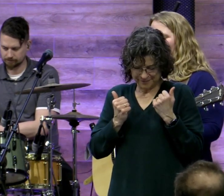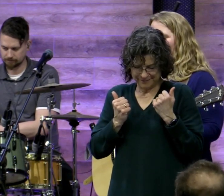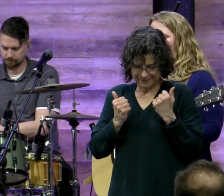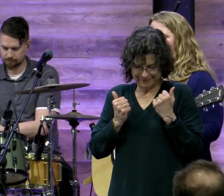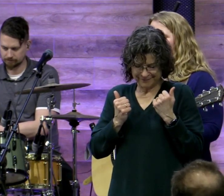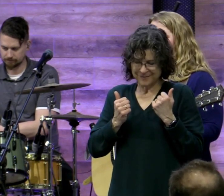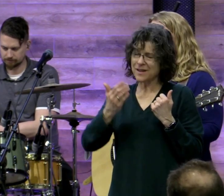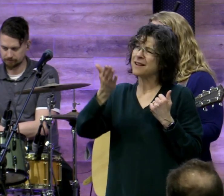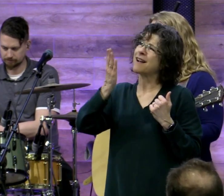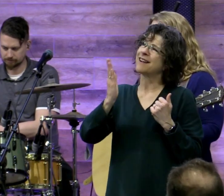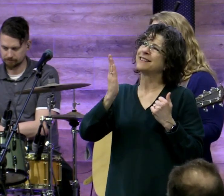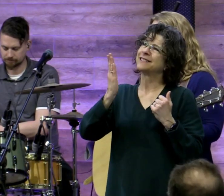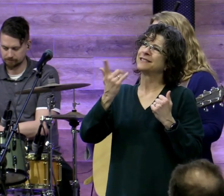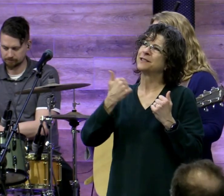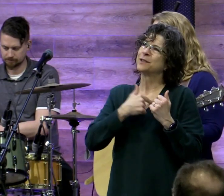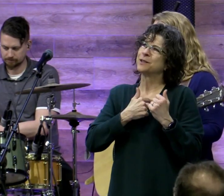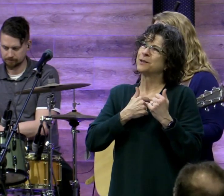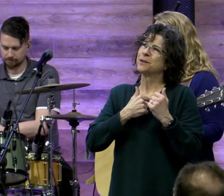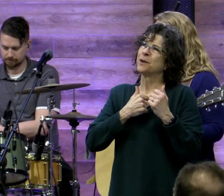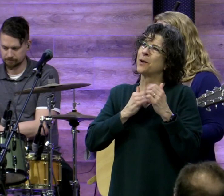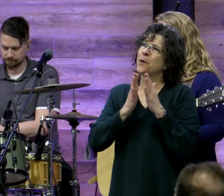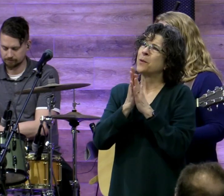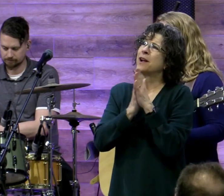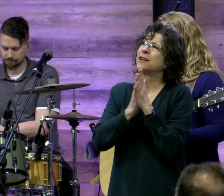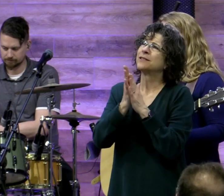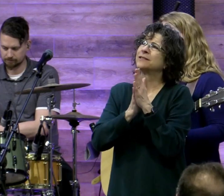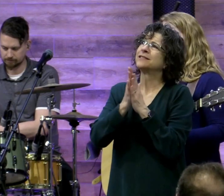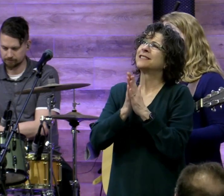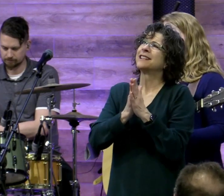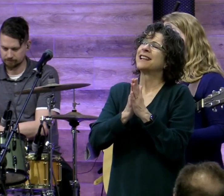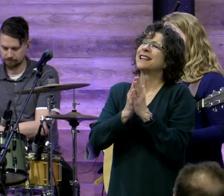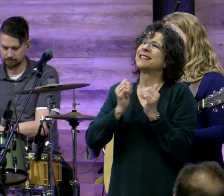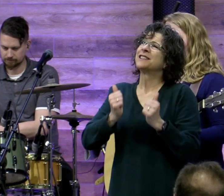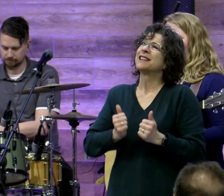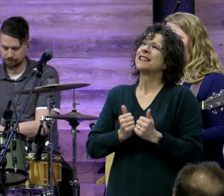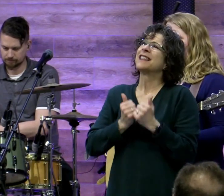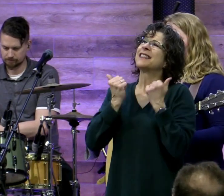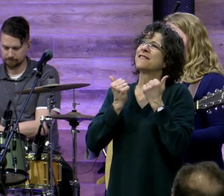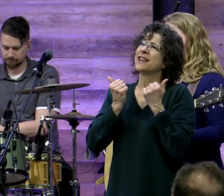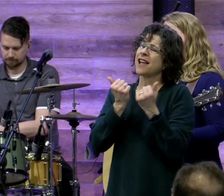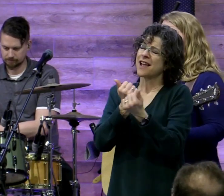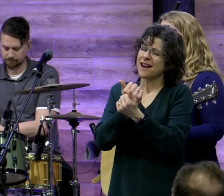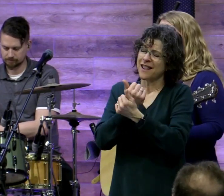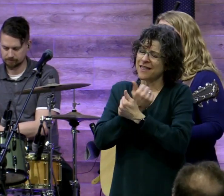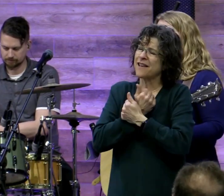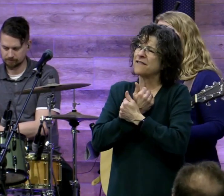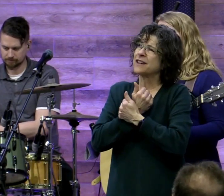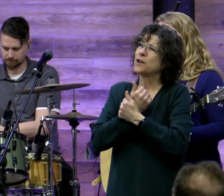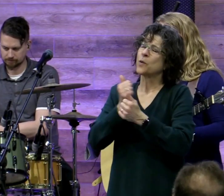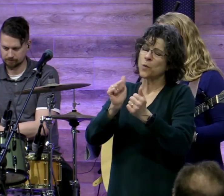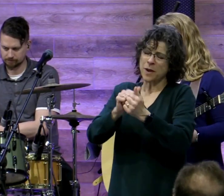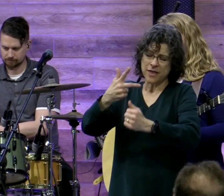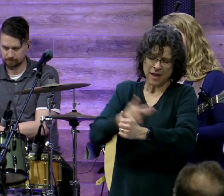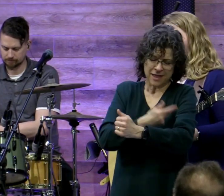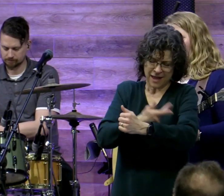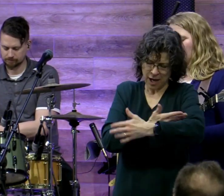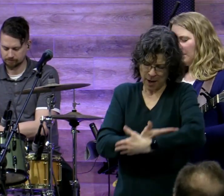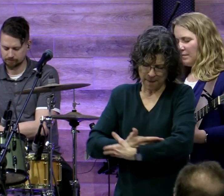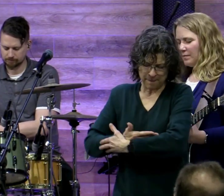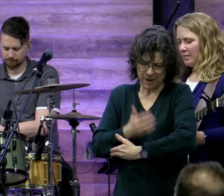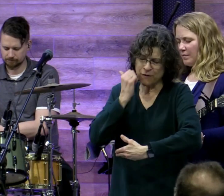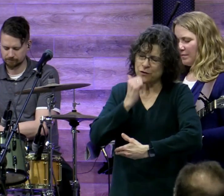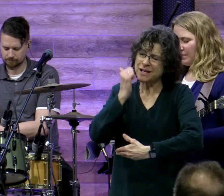God, living out the wedding feast of the Lamb every day of our lives, being united with